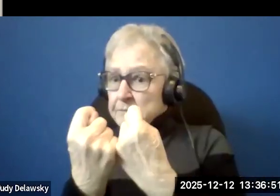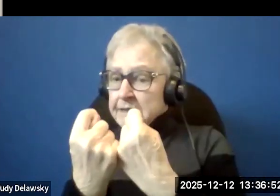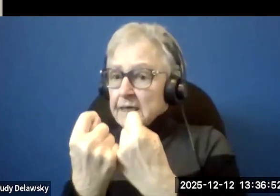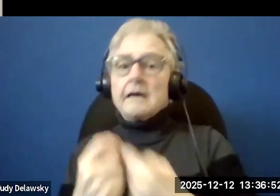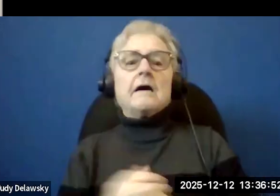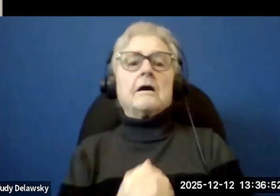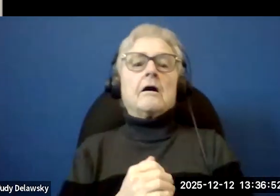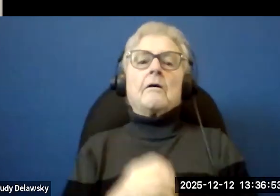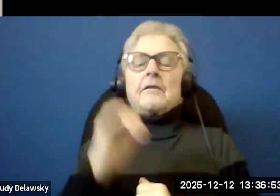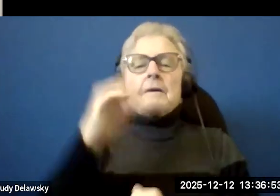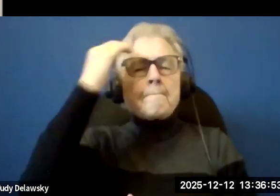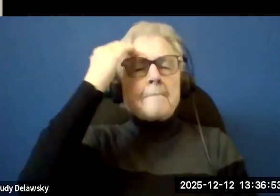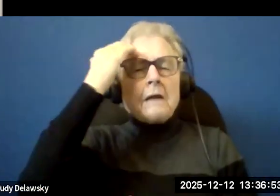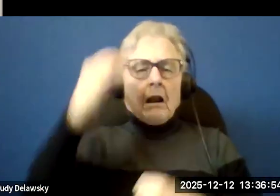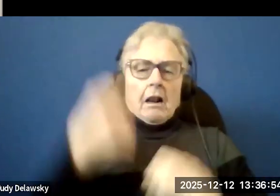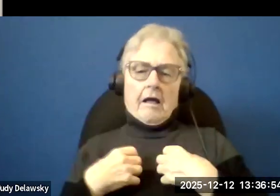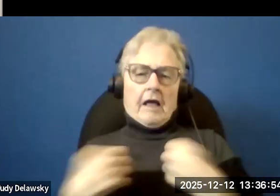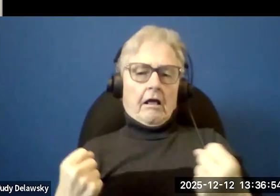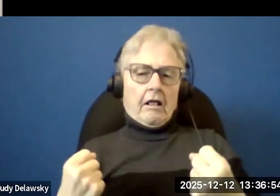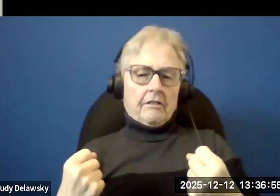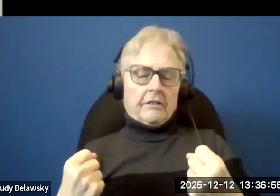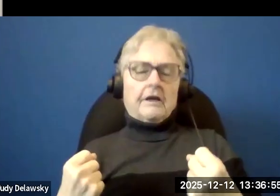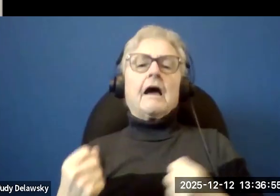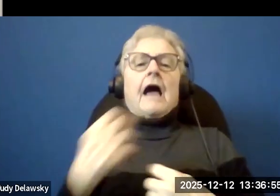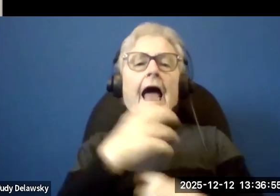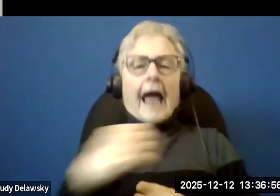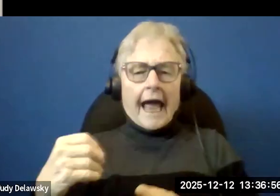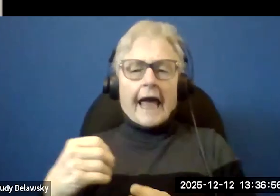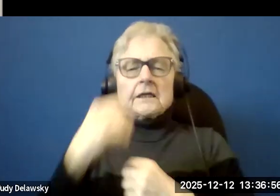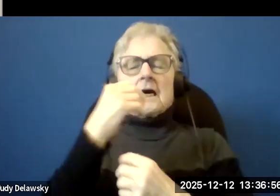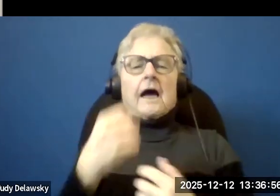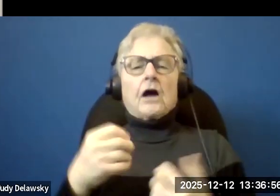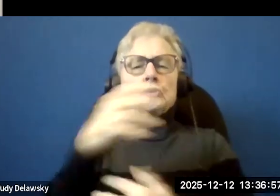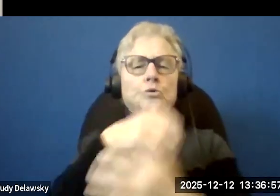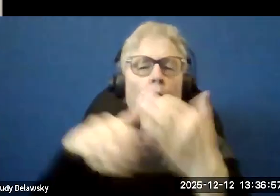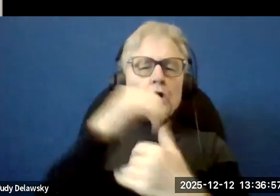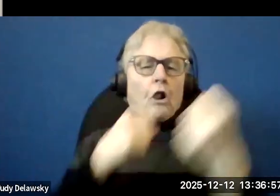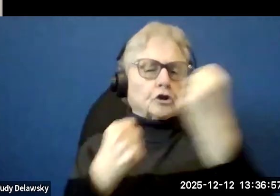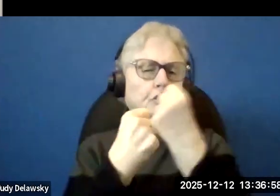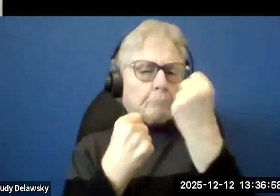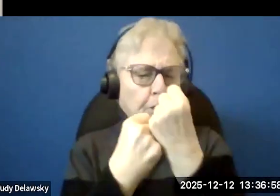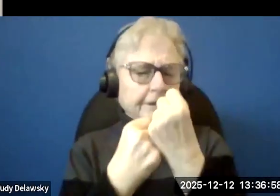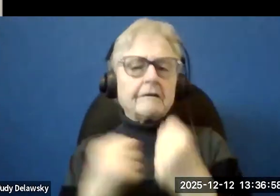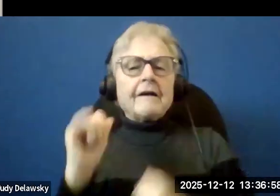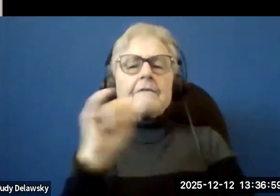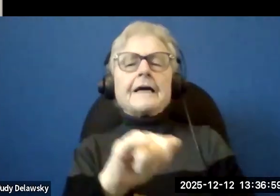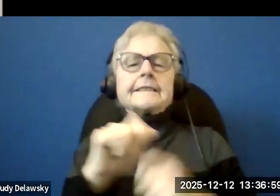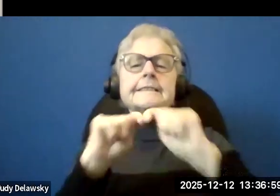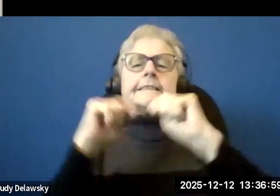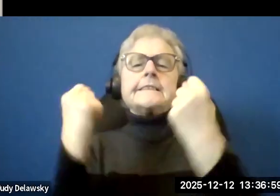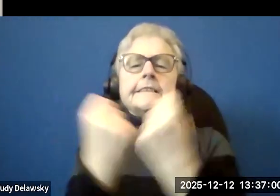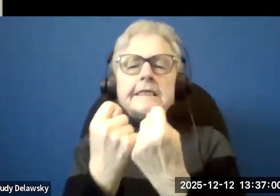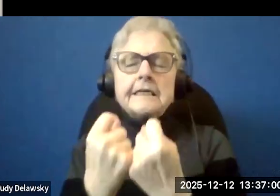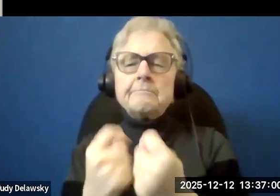on our mental health and psychosocial supports that under that umbrella. And so these are teams of,